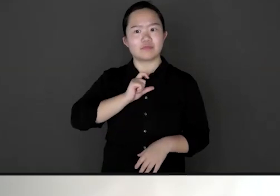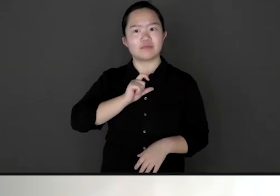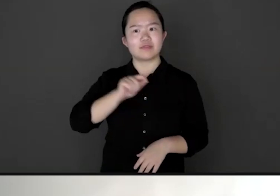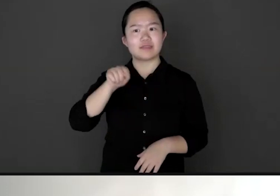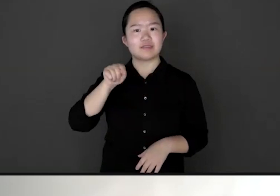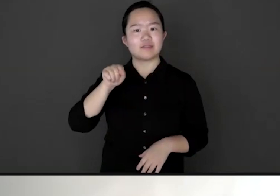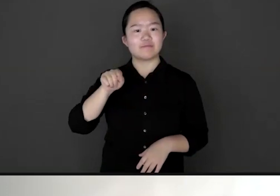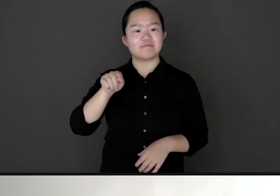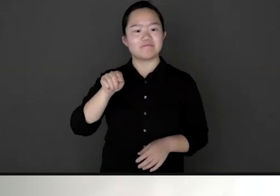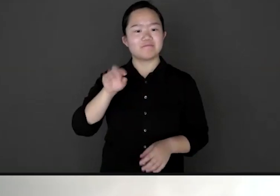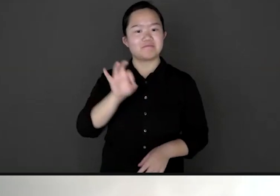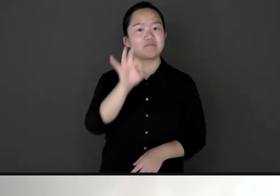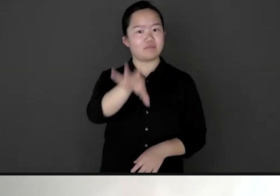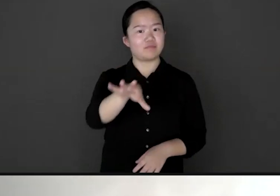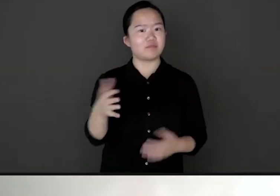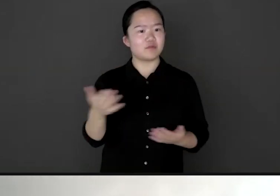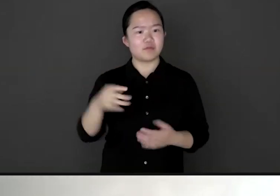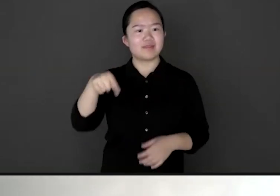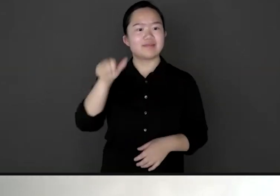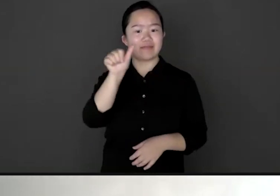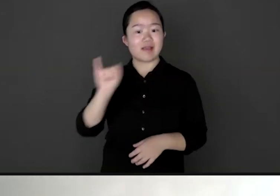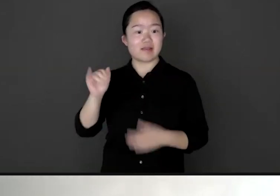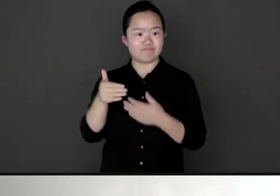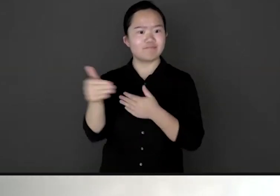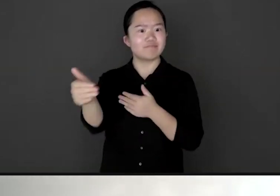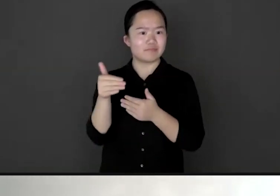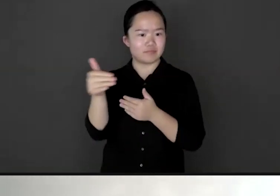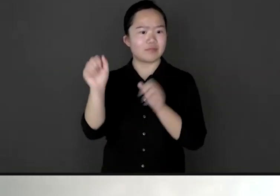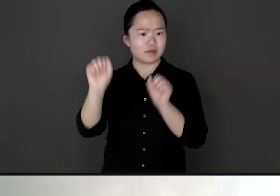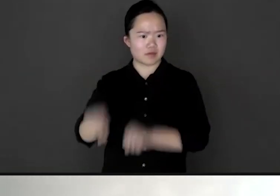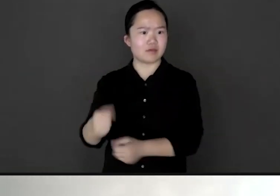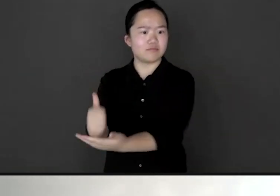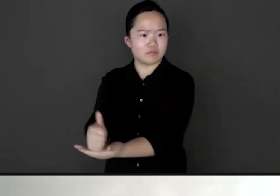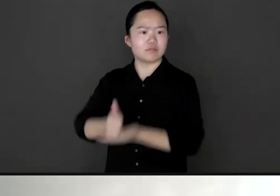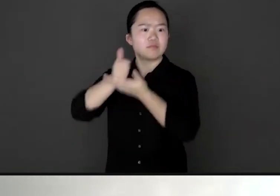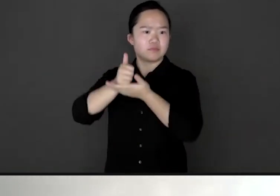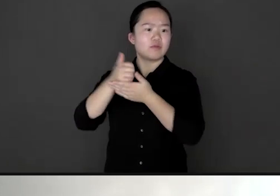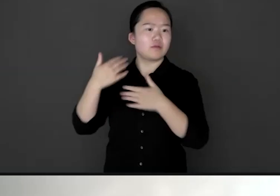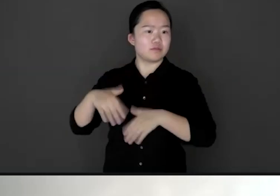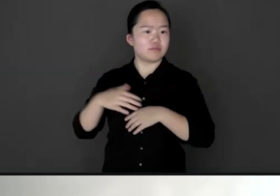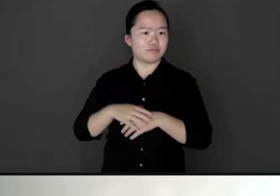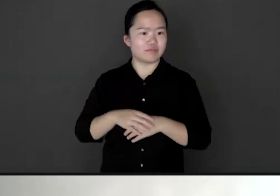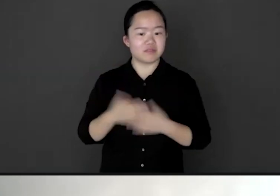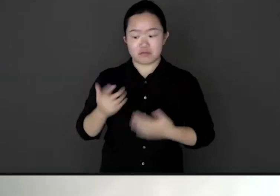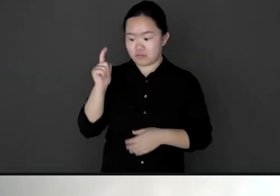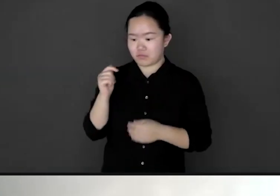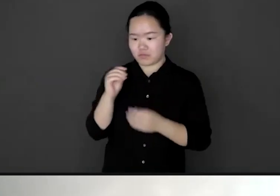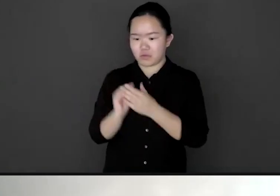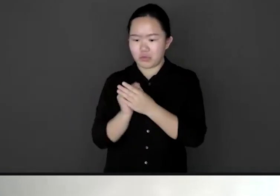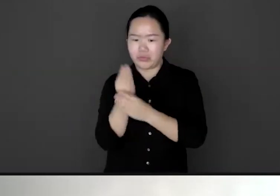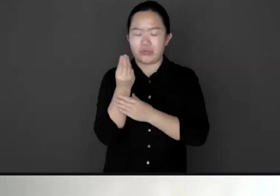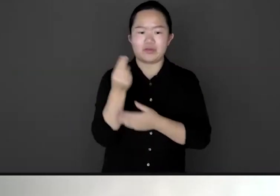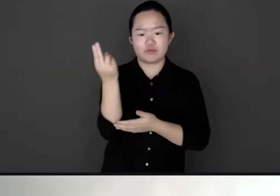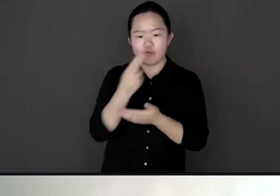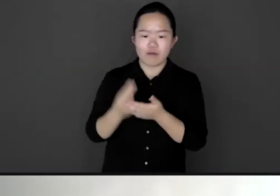don't think the AI tools are anywhere near doing anything more than in first draft, creating relatively straightforward documents that are